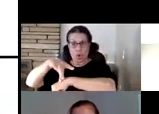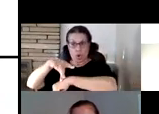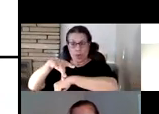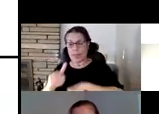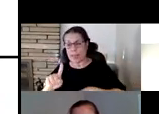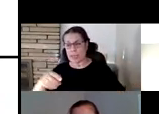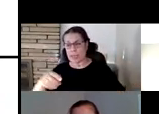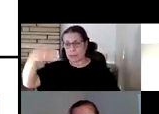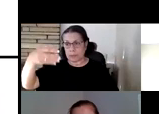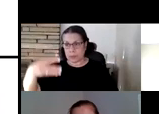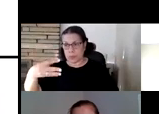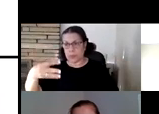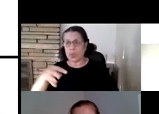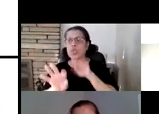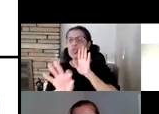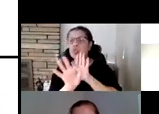or Spanish.